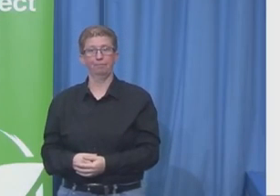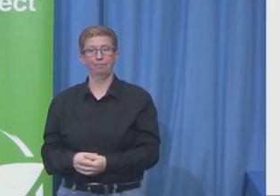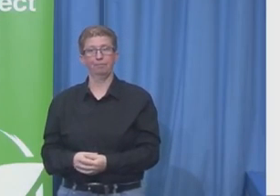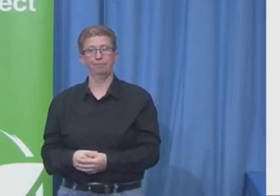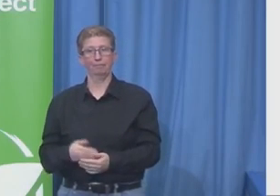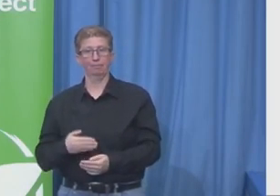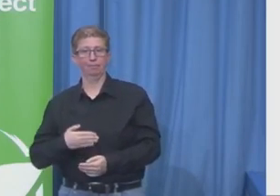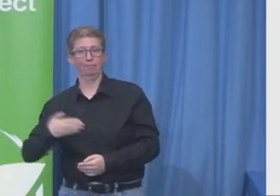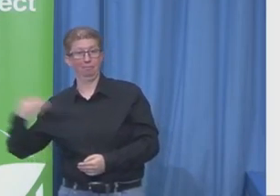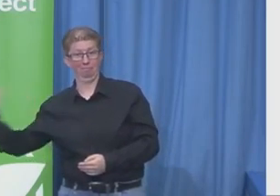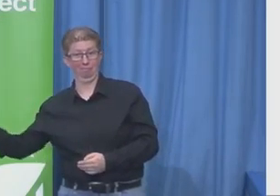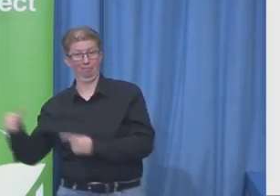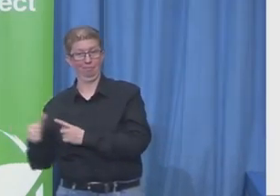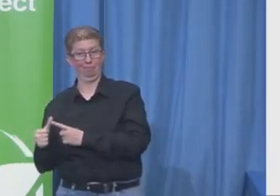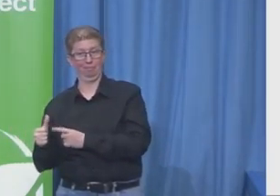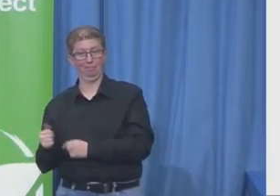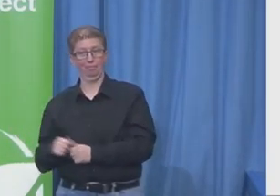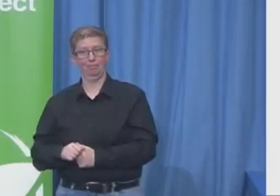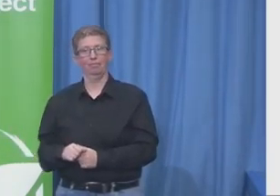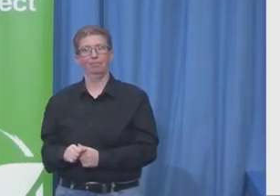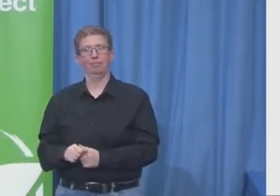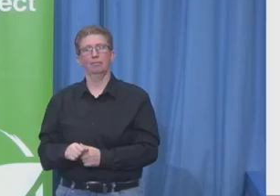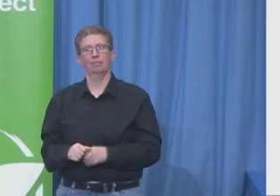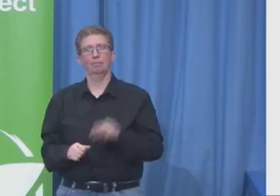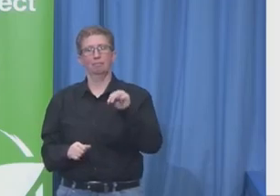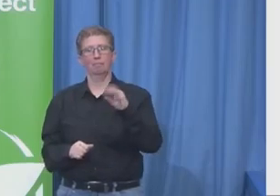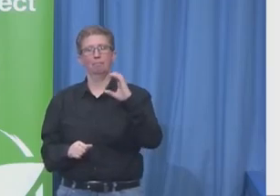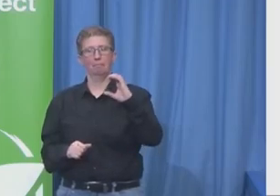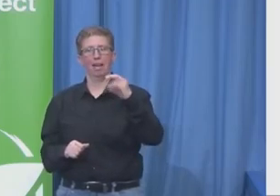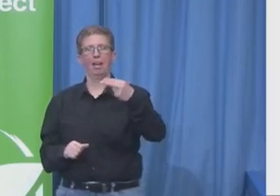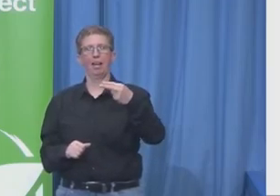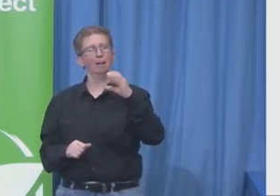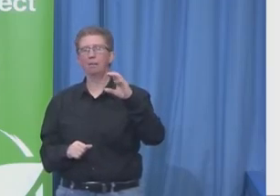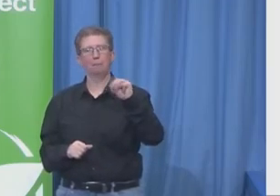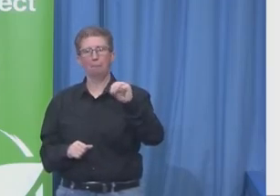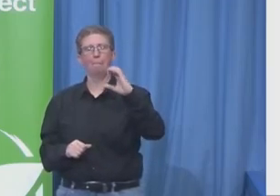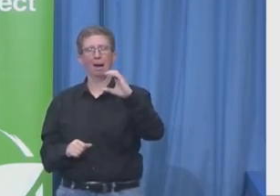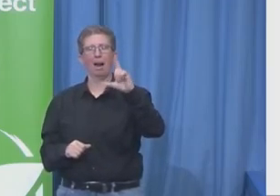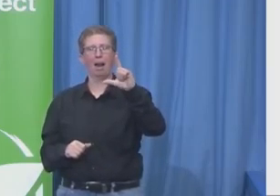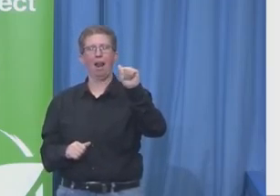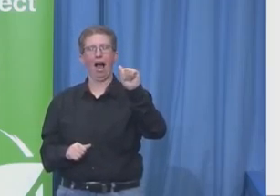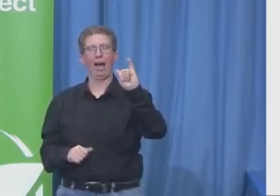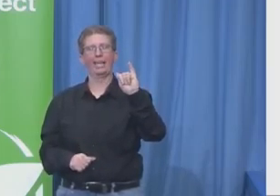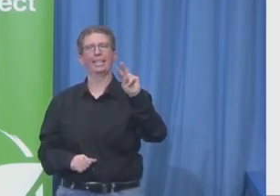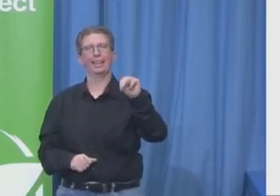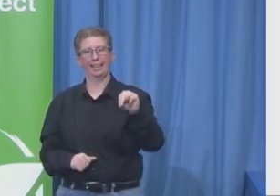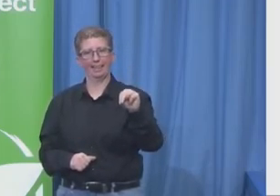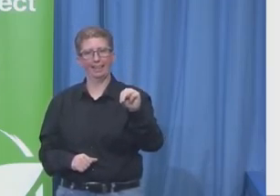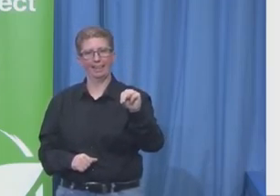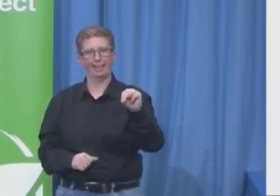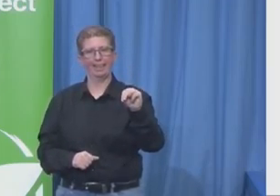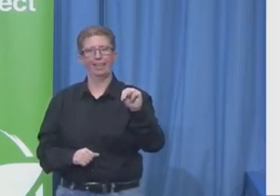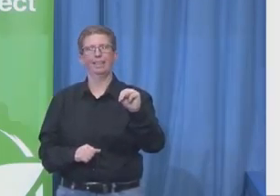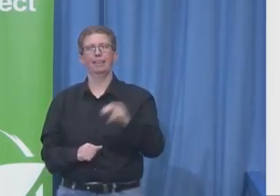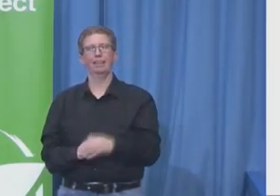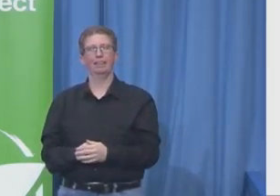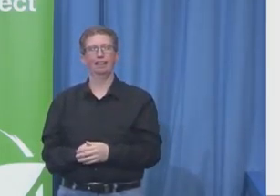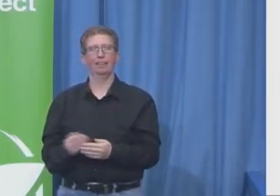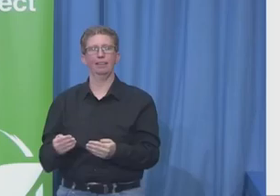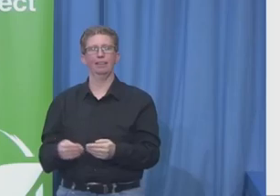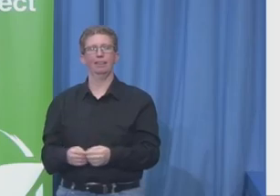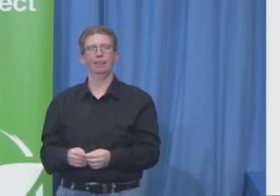USAID, Charlotte McLean from the World Bank Group, and Gaetane BLEHER from Handicap International. And I'd like to start